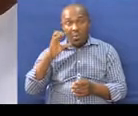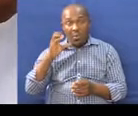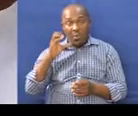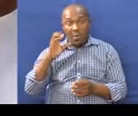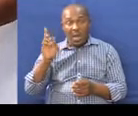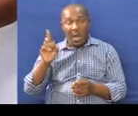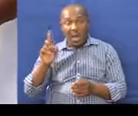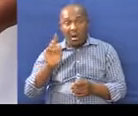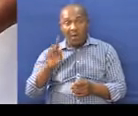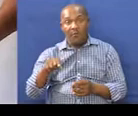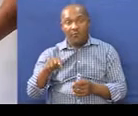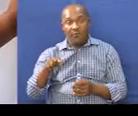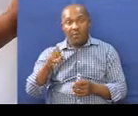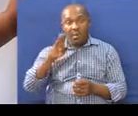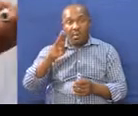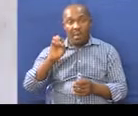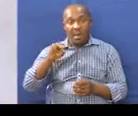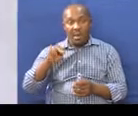of Benedict's